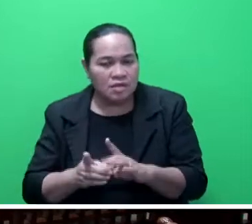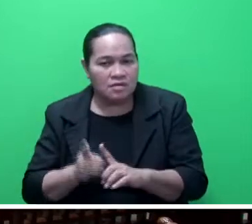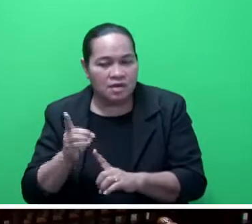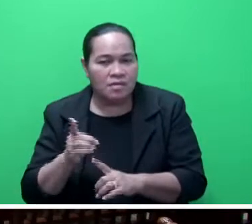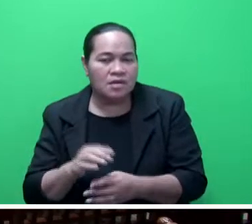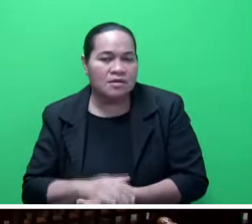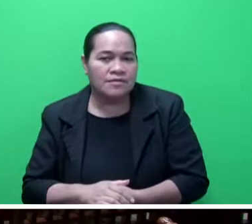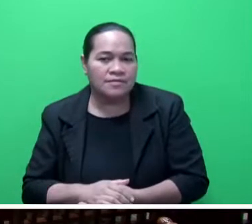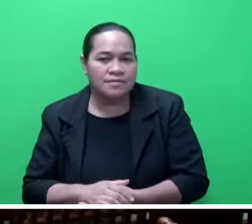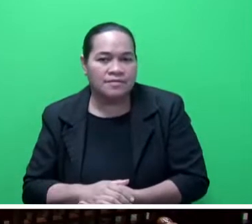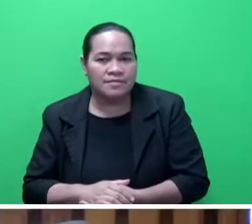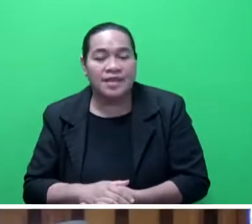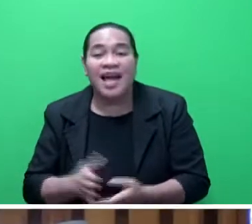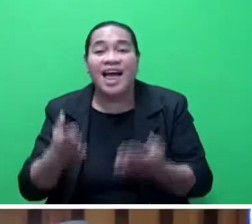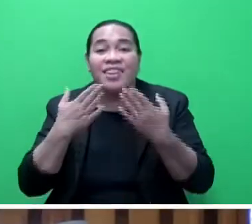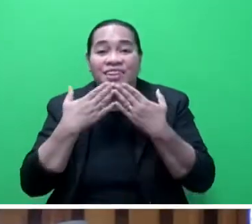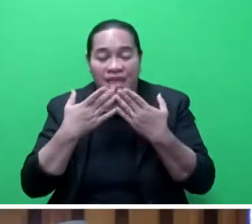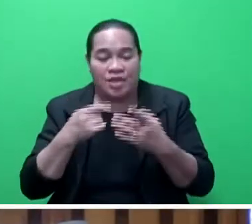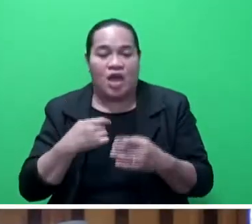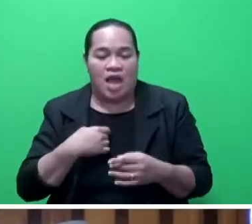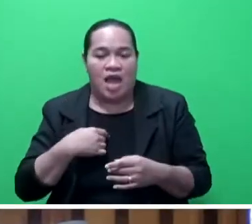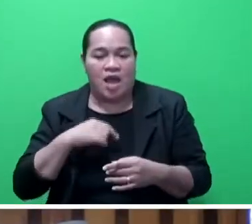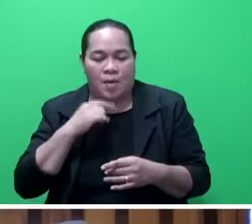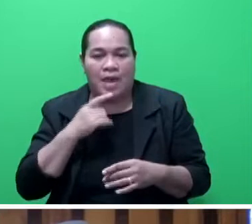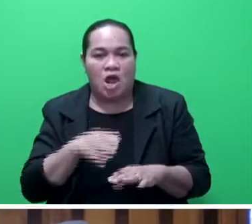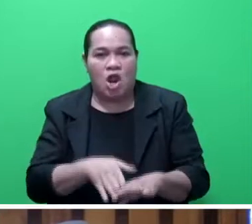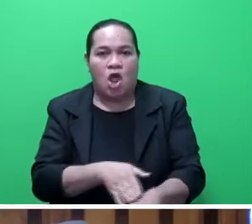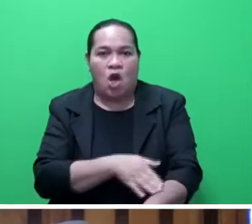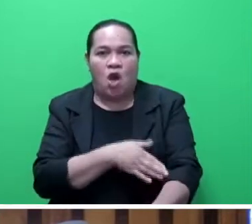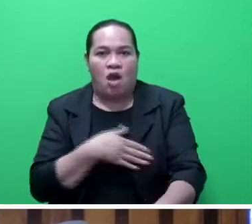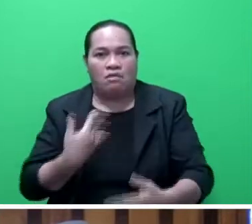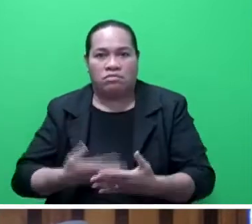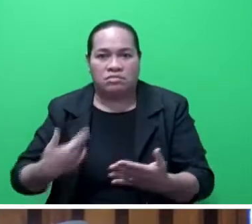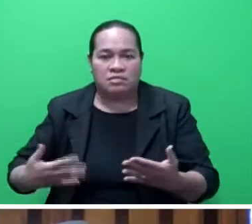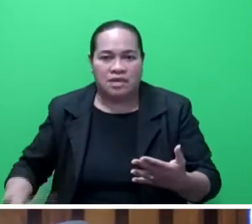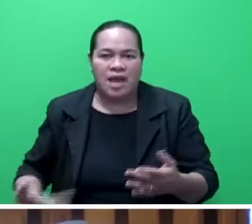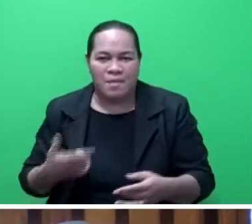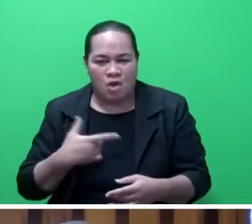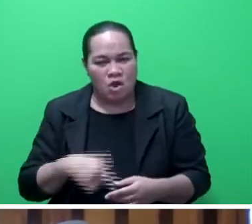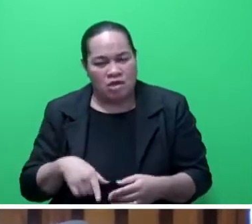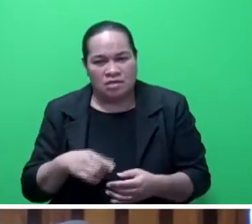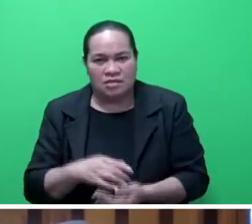Thank you, Mr. Speaker, sir. I'll be a little bit longer than usual, sir, because it is a fairly